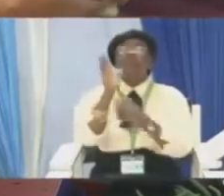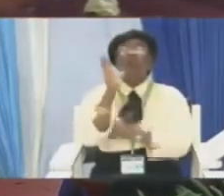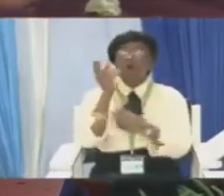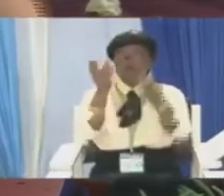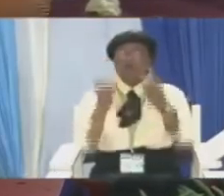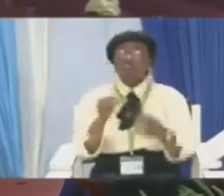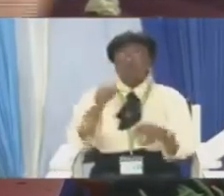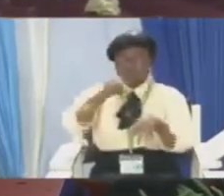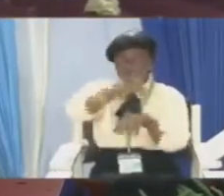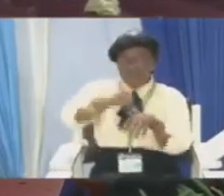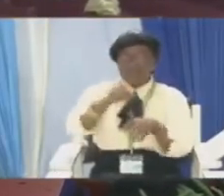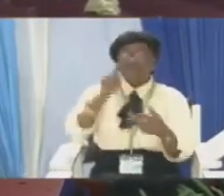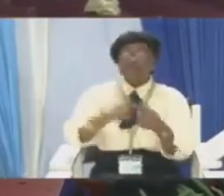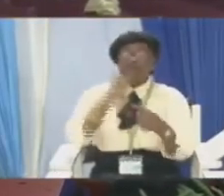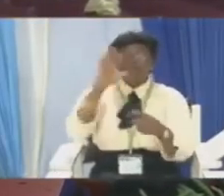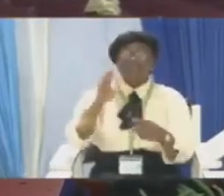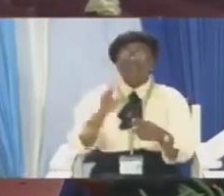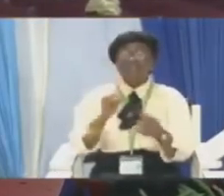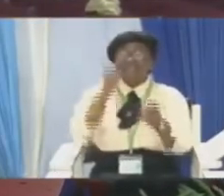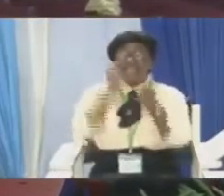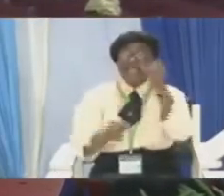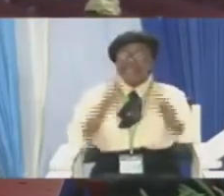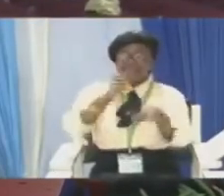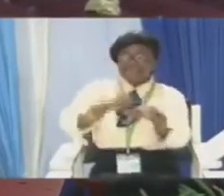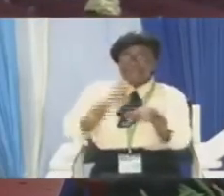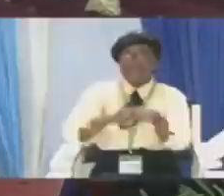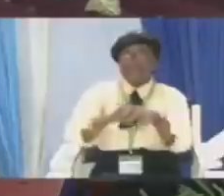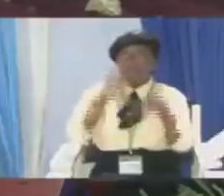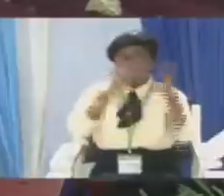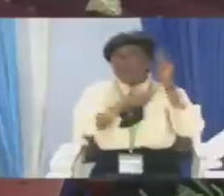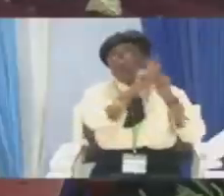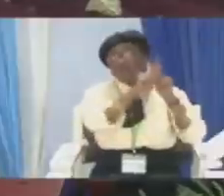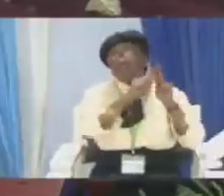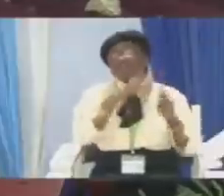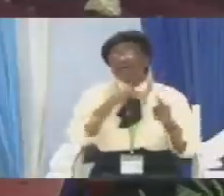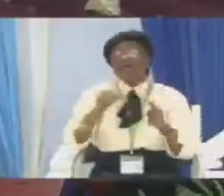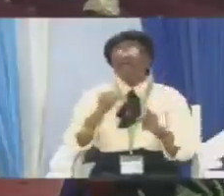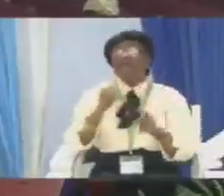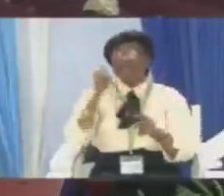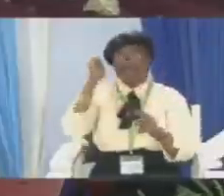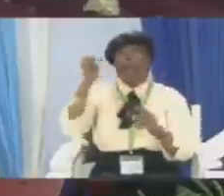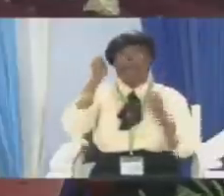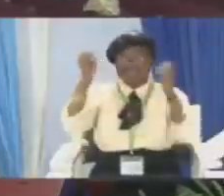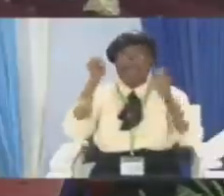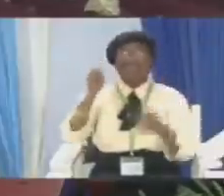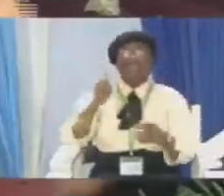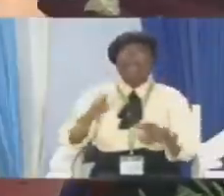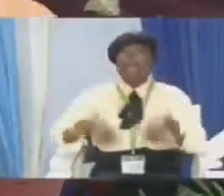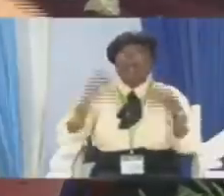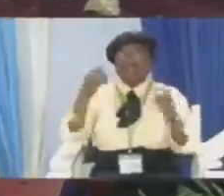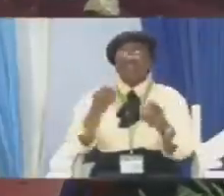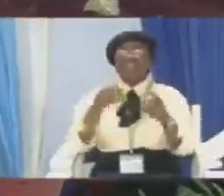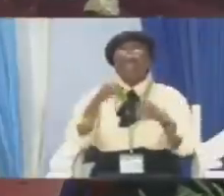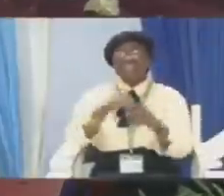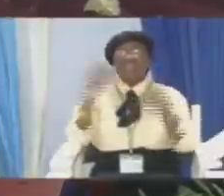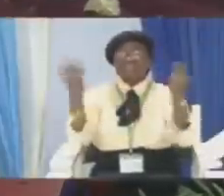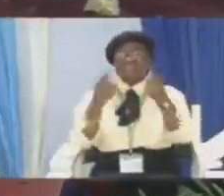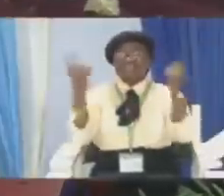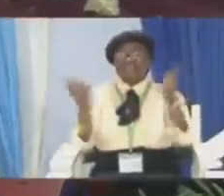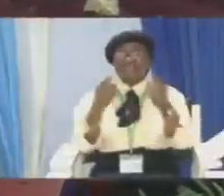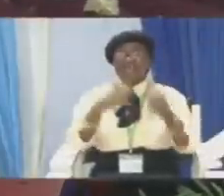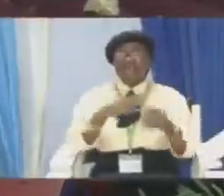to be the end time prophet and evangelist. He's living in sin. And God is